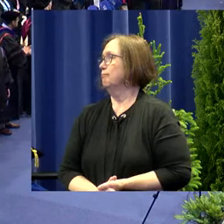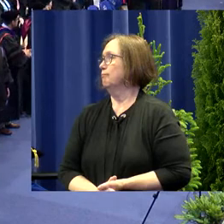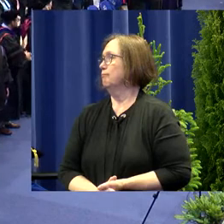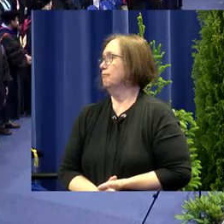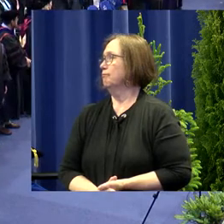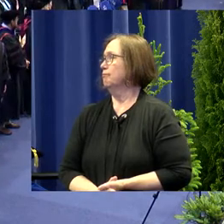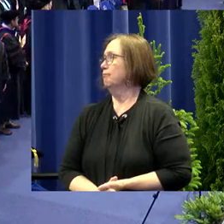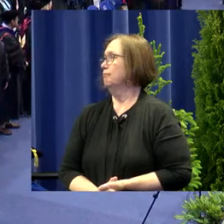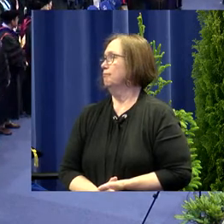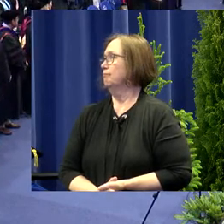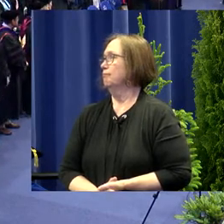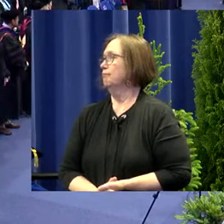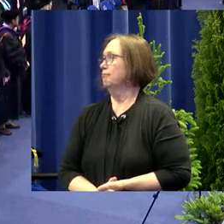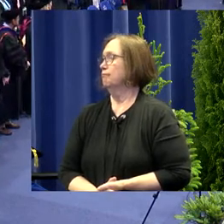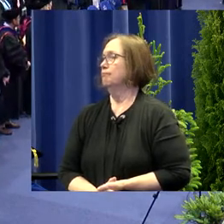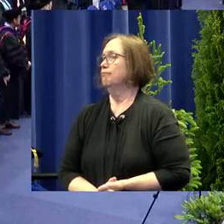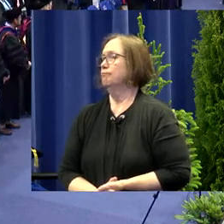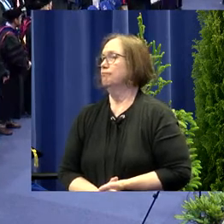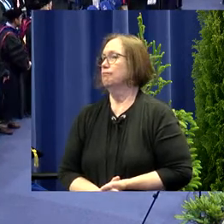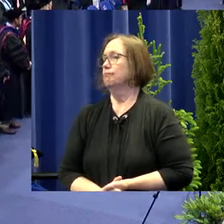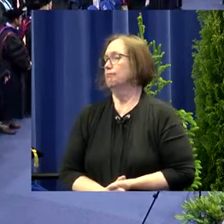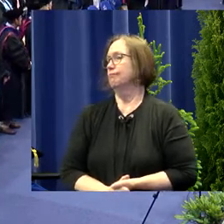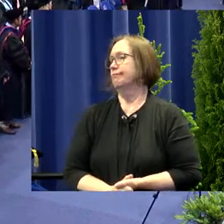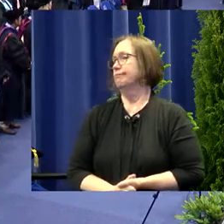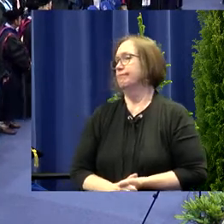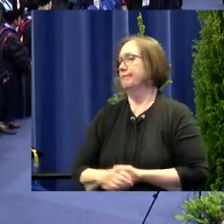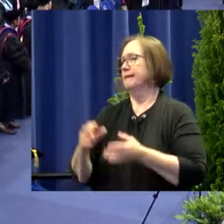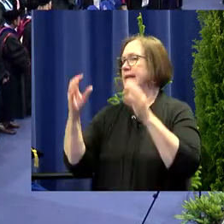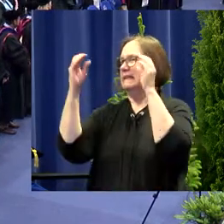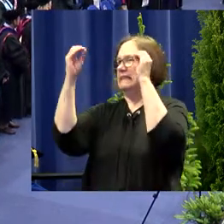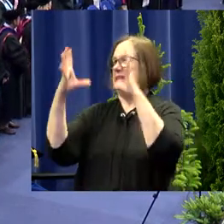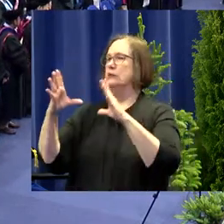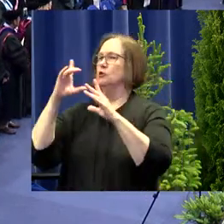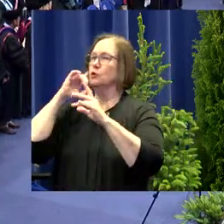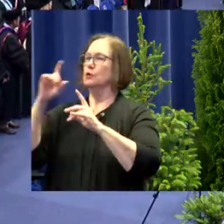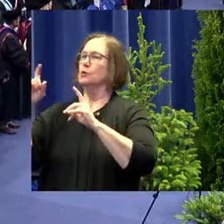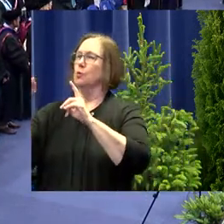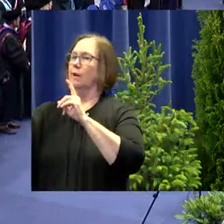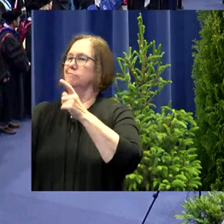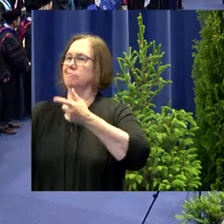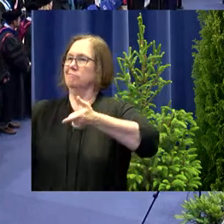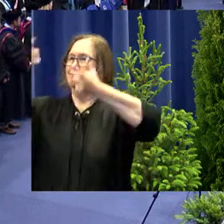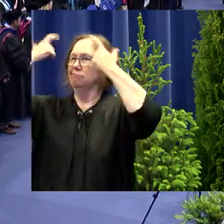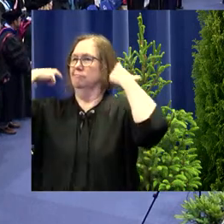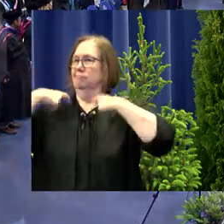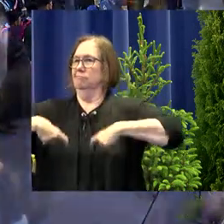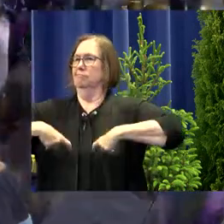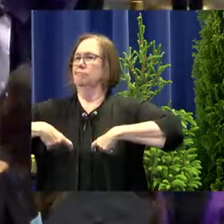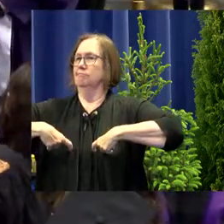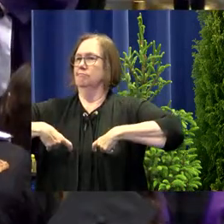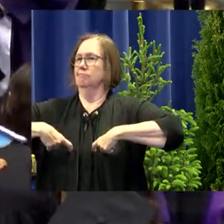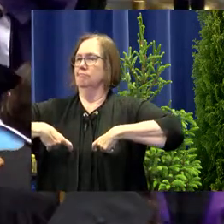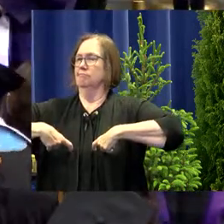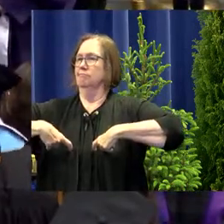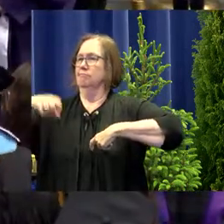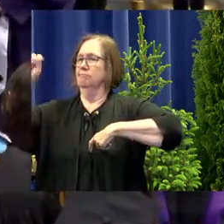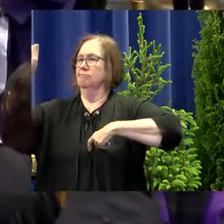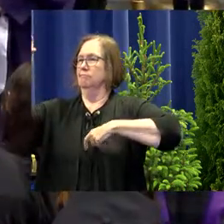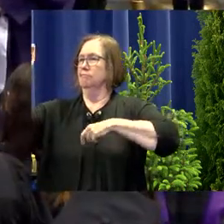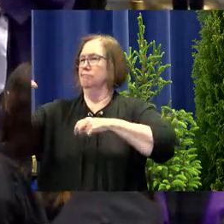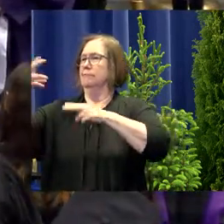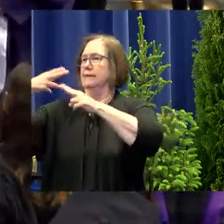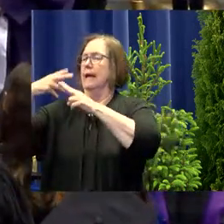Putting the graduates today will be members of the faculty. Dean Patrick will read the names of the recipients of doctoral and master's